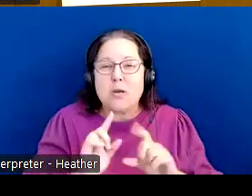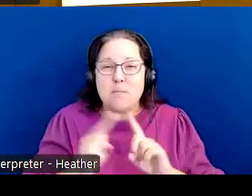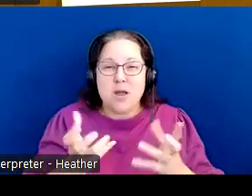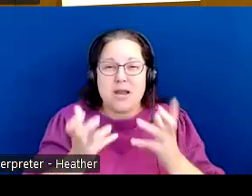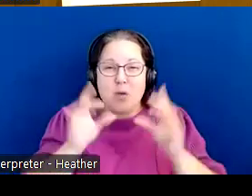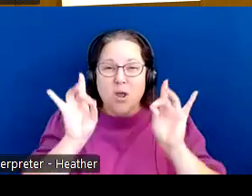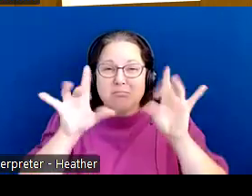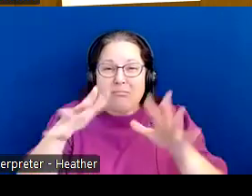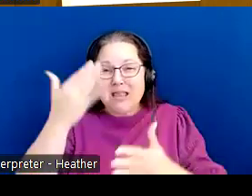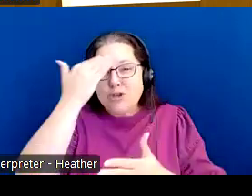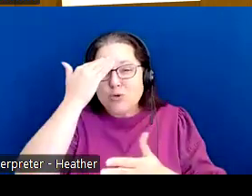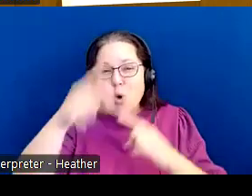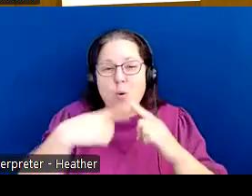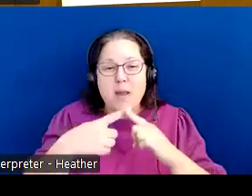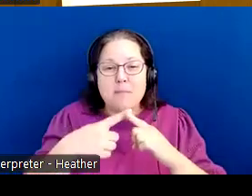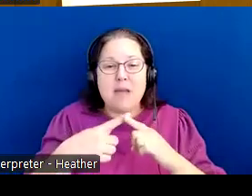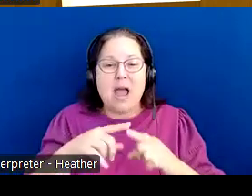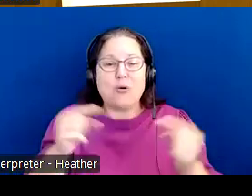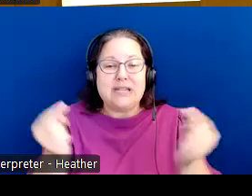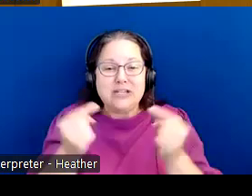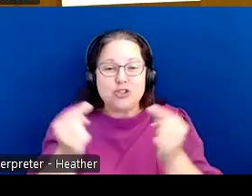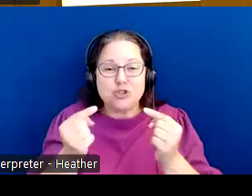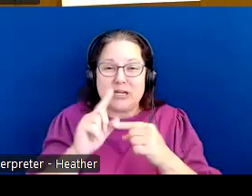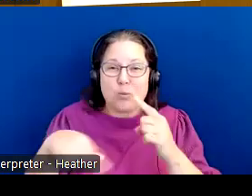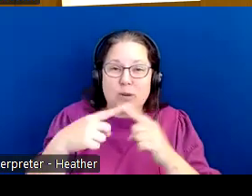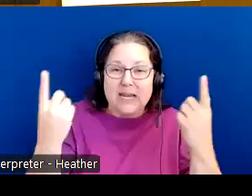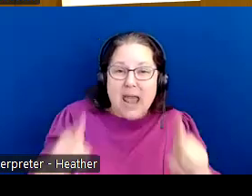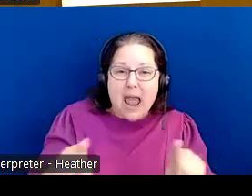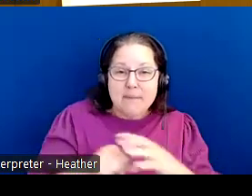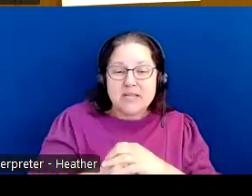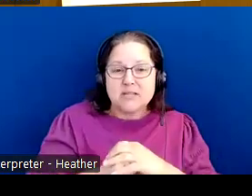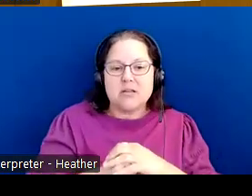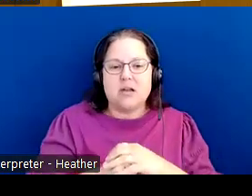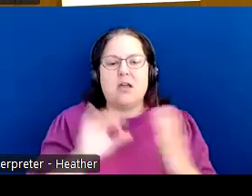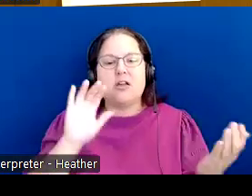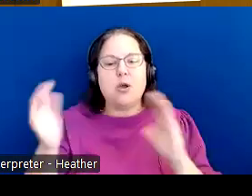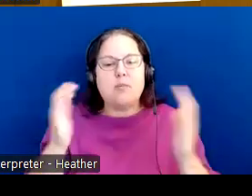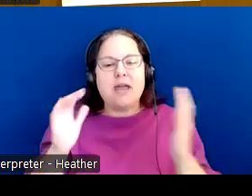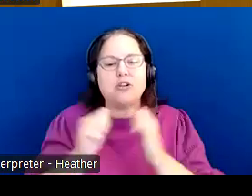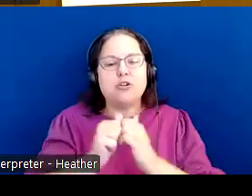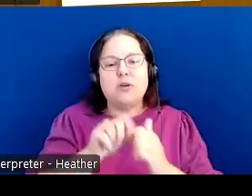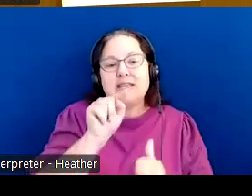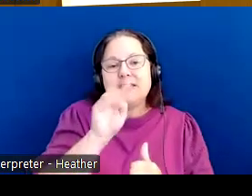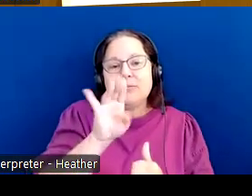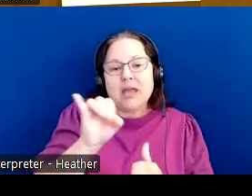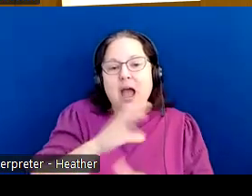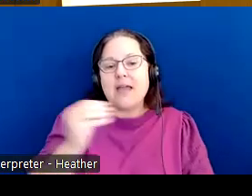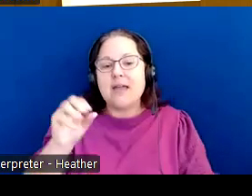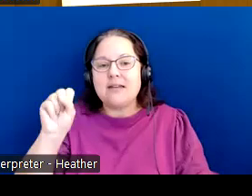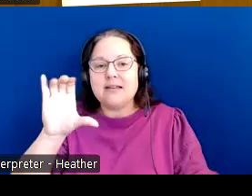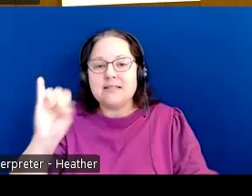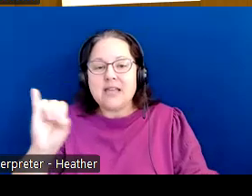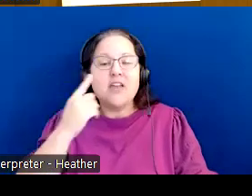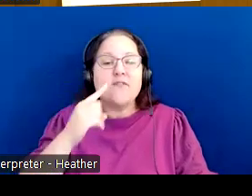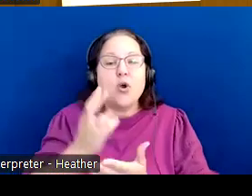just talk a little bit about the incidence of burn injuries, and especially as compared to TBI and SCI. Coming from rehab medicine, those